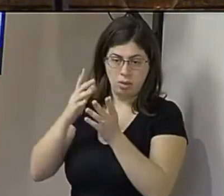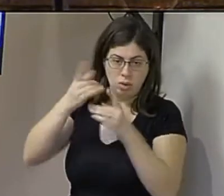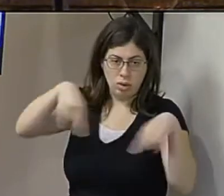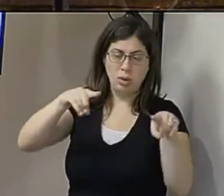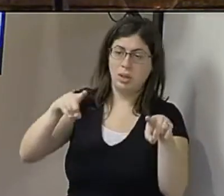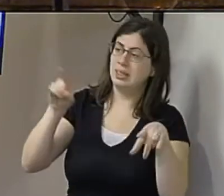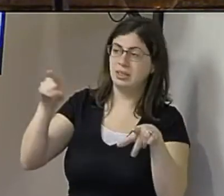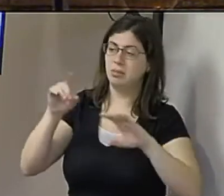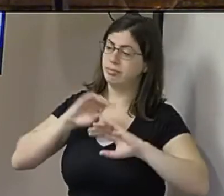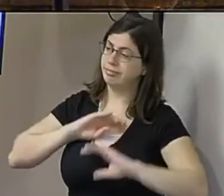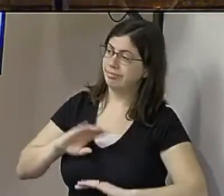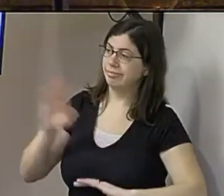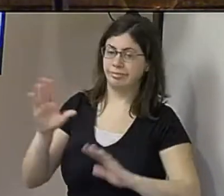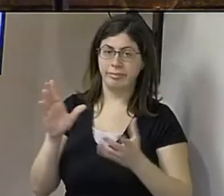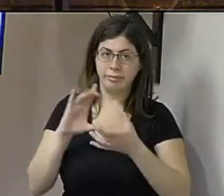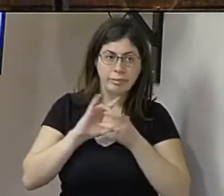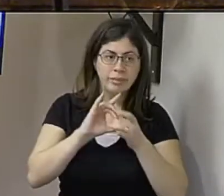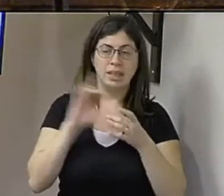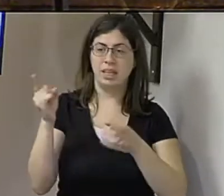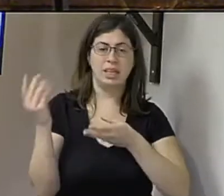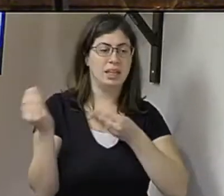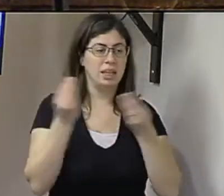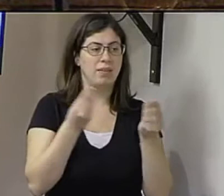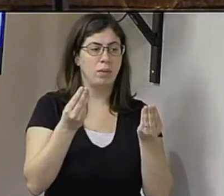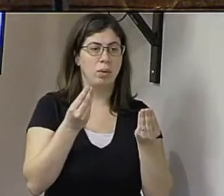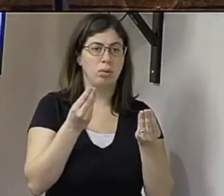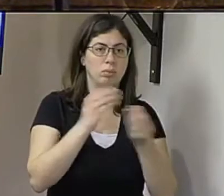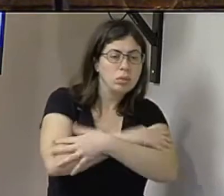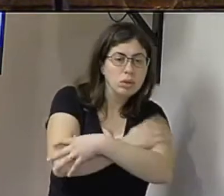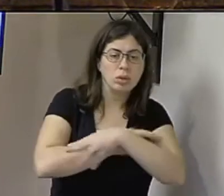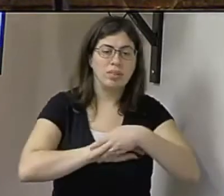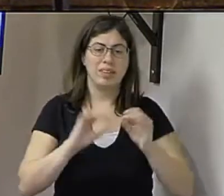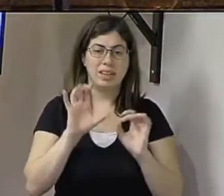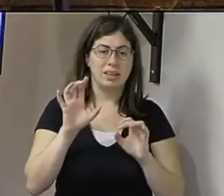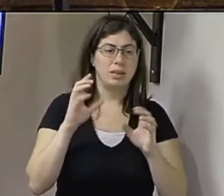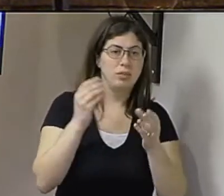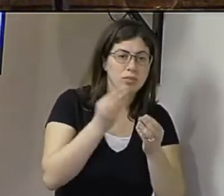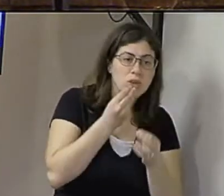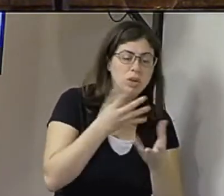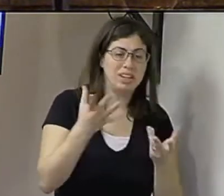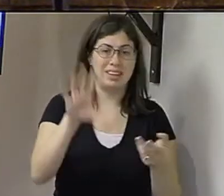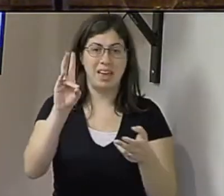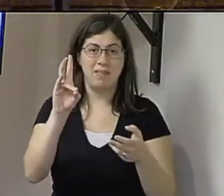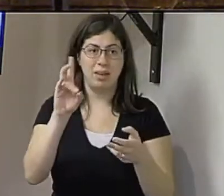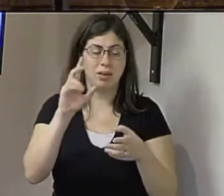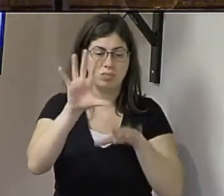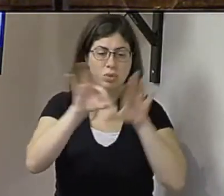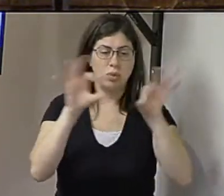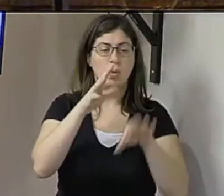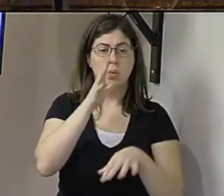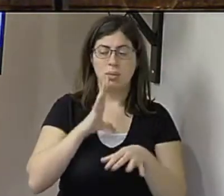his favor. And he quickly provided her with cosmetics and her portion of food, and with 7 chosen young women from the king's palace,